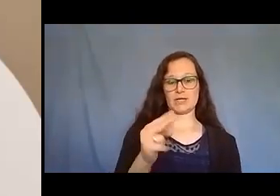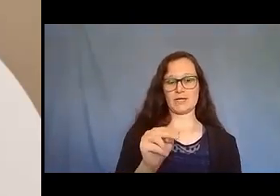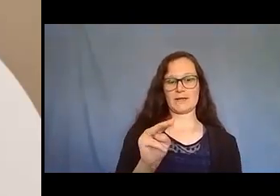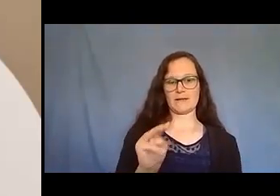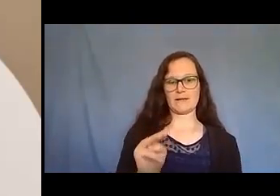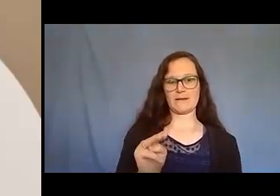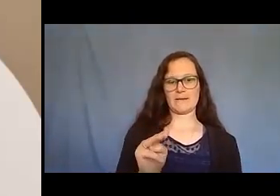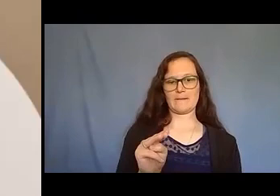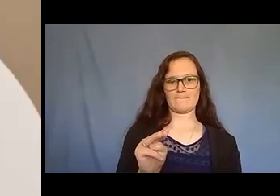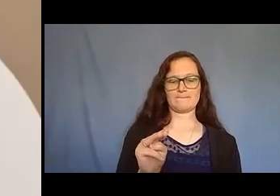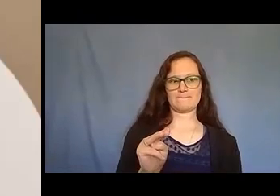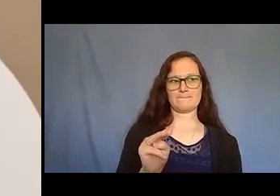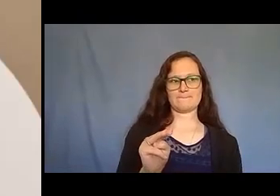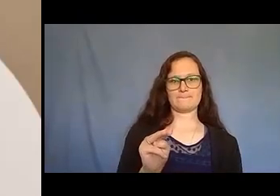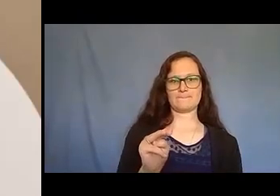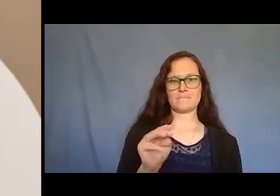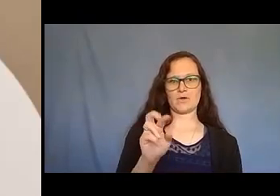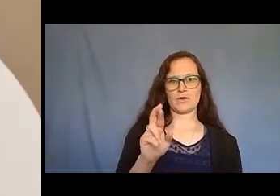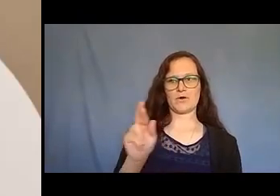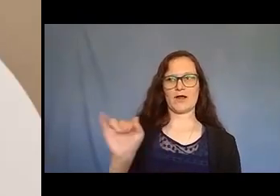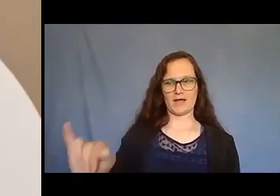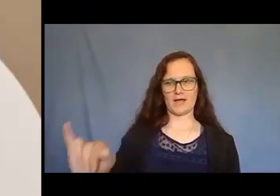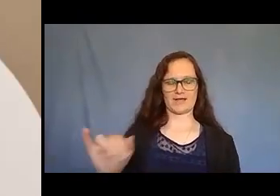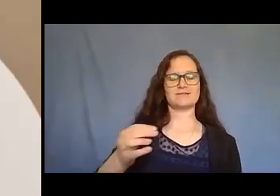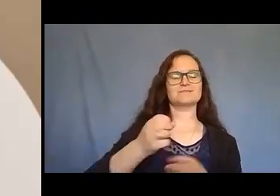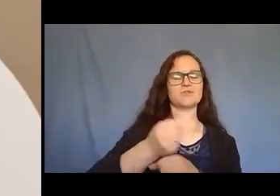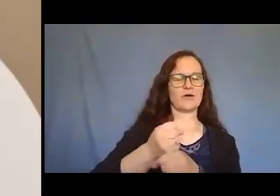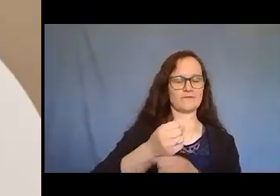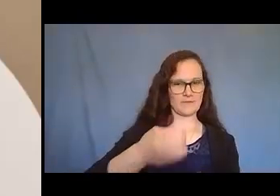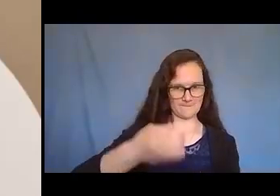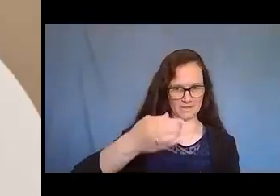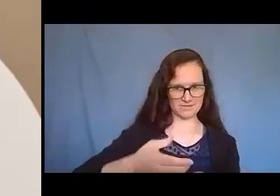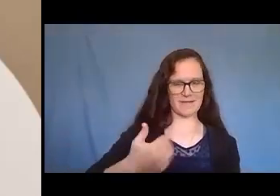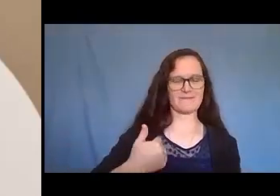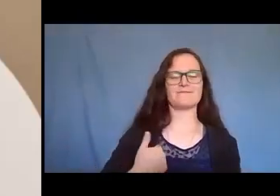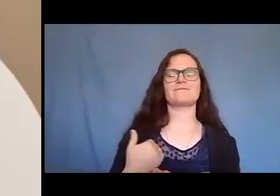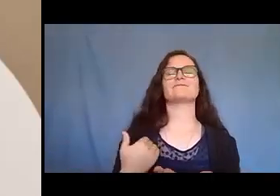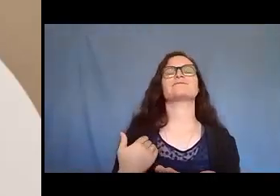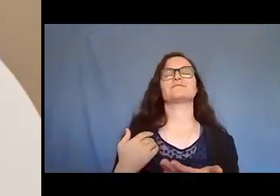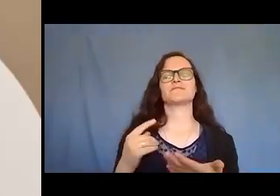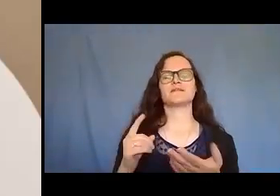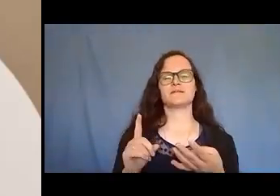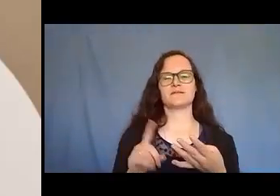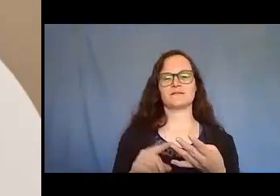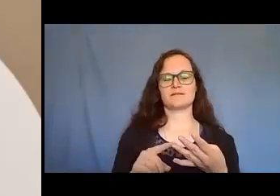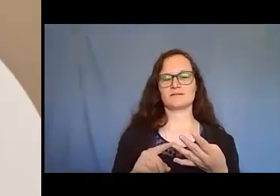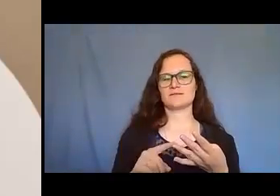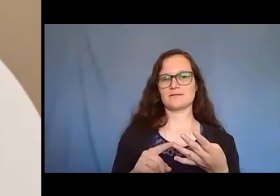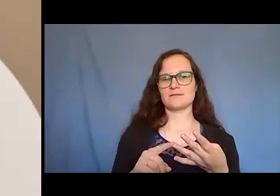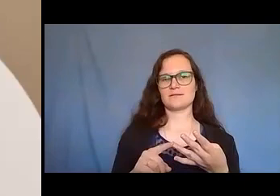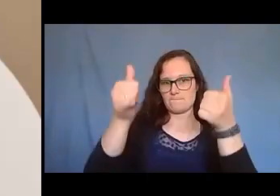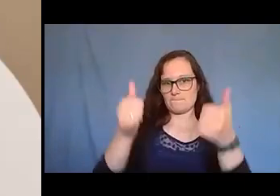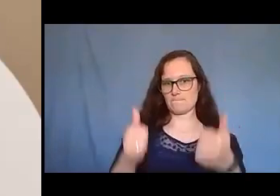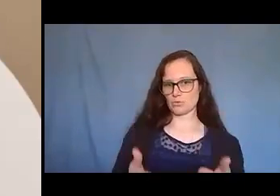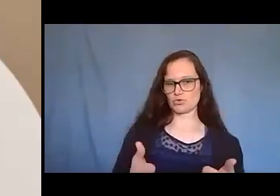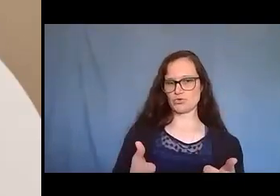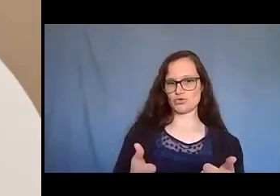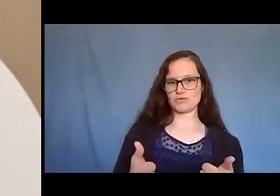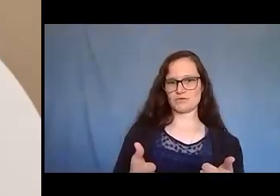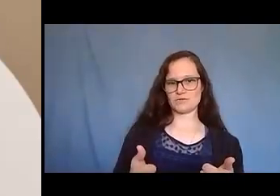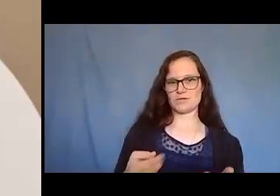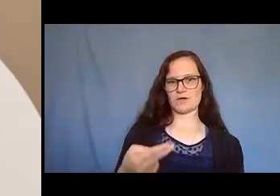NMWRRI coffee mugs that we'll be giving away, along with a poster set of the